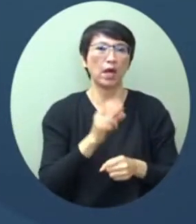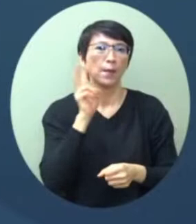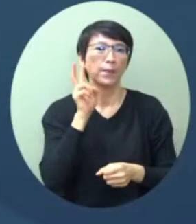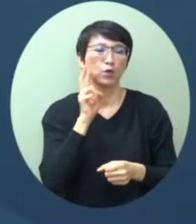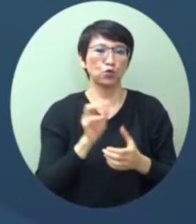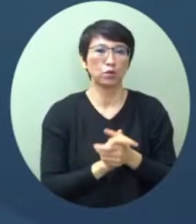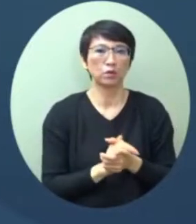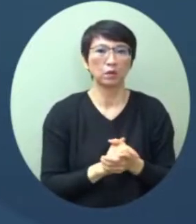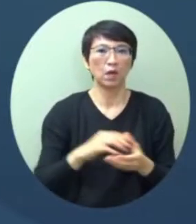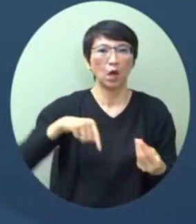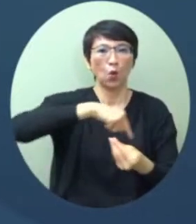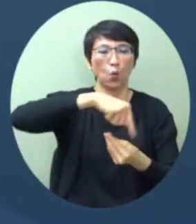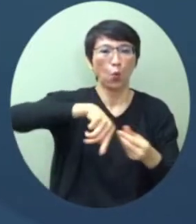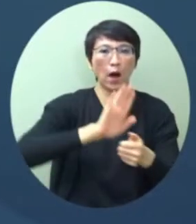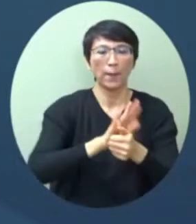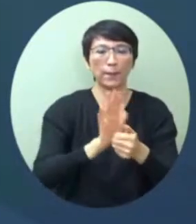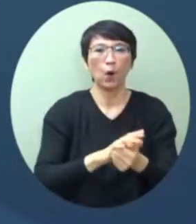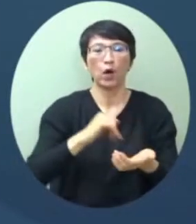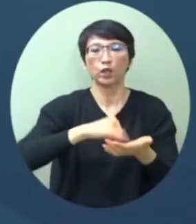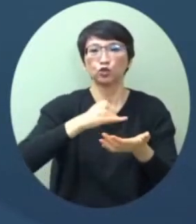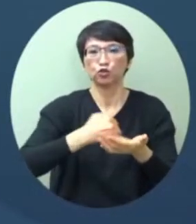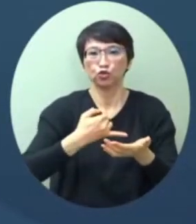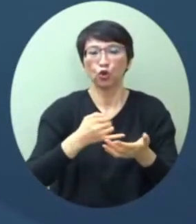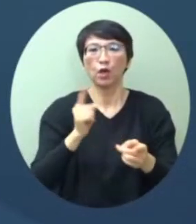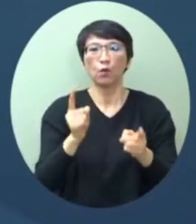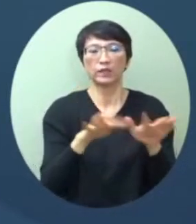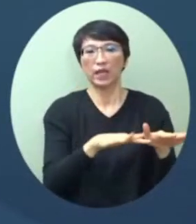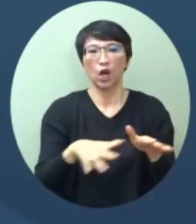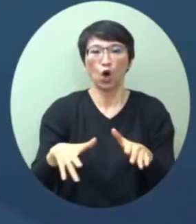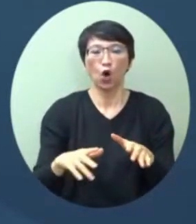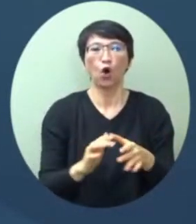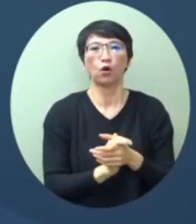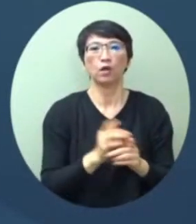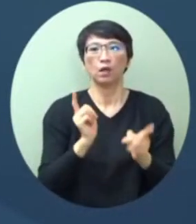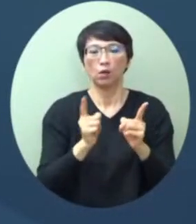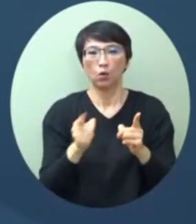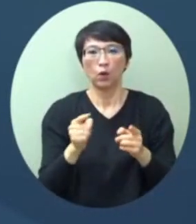The civil servants participating in these operations are usually